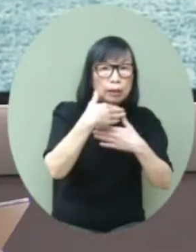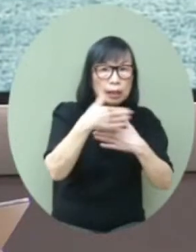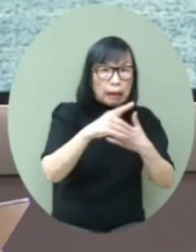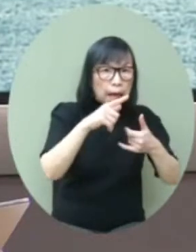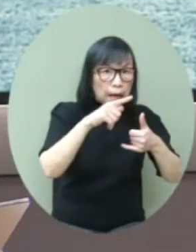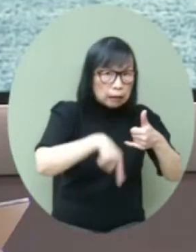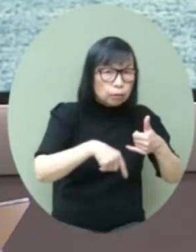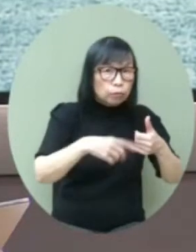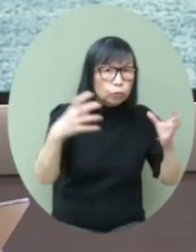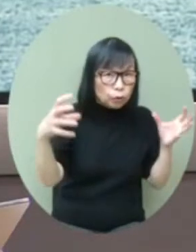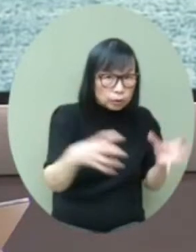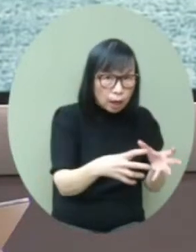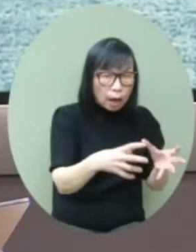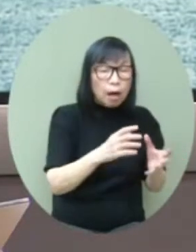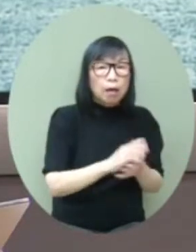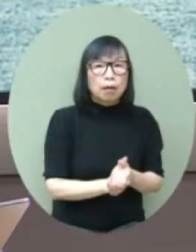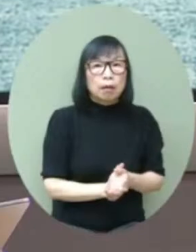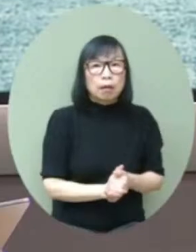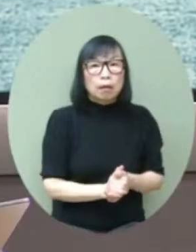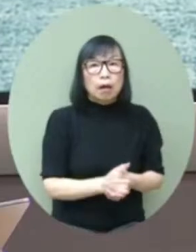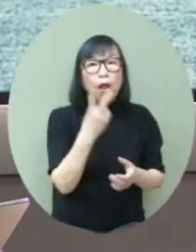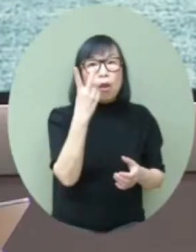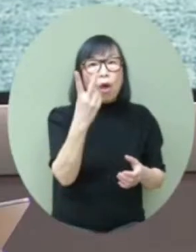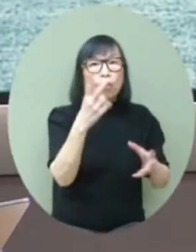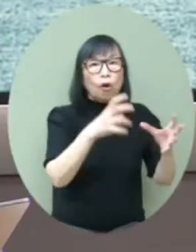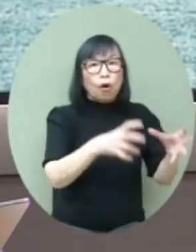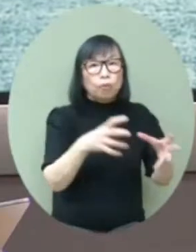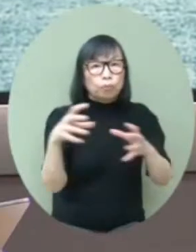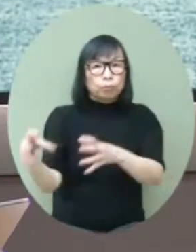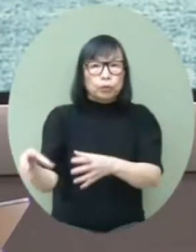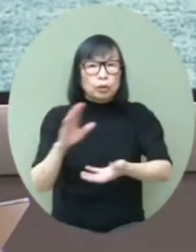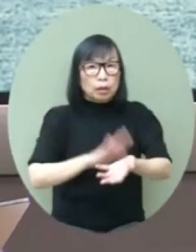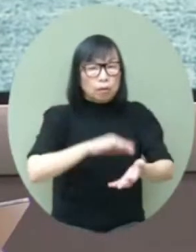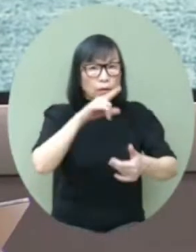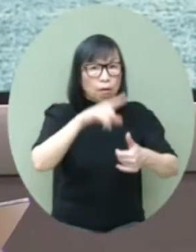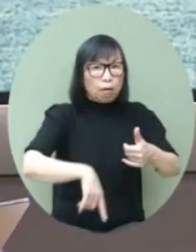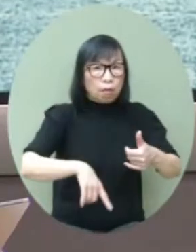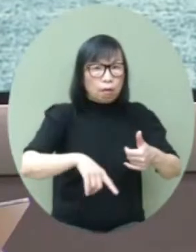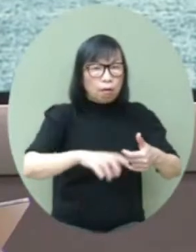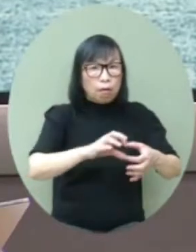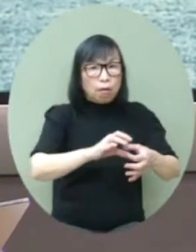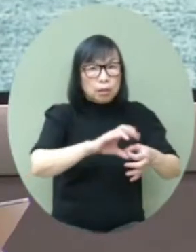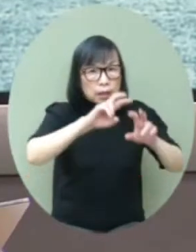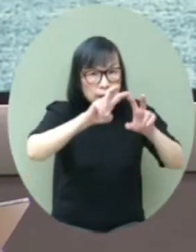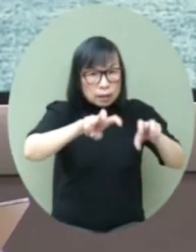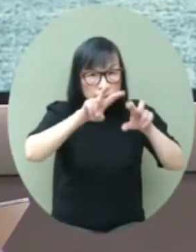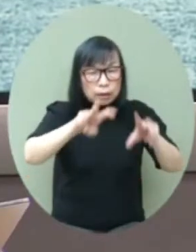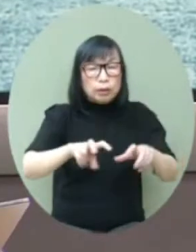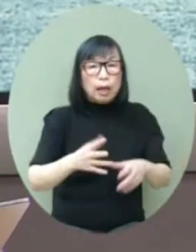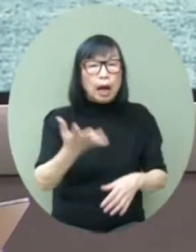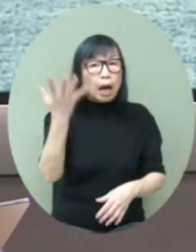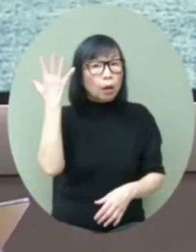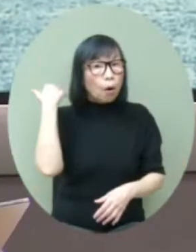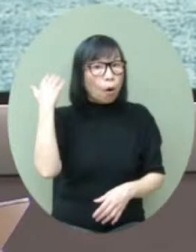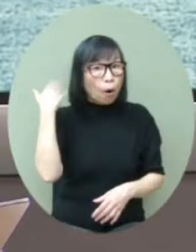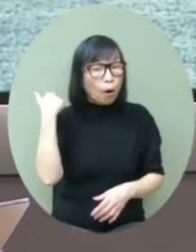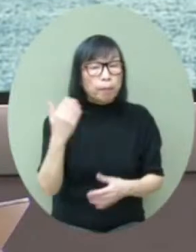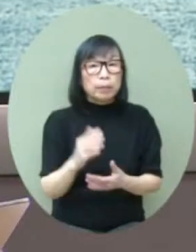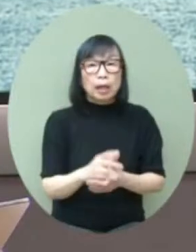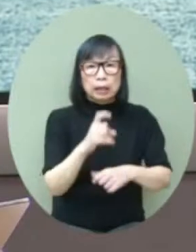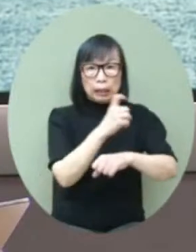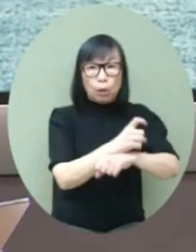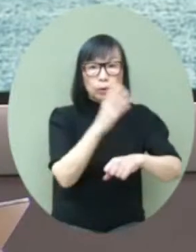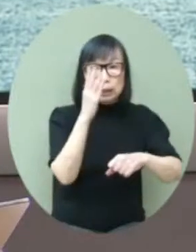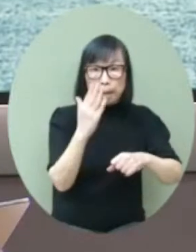came back to meet the attendees. So these are the